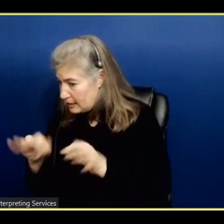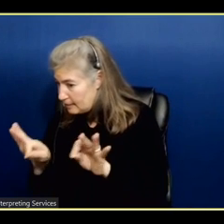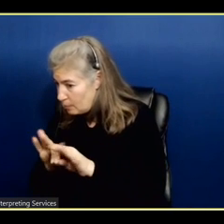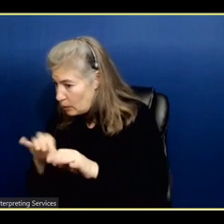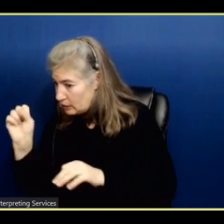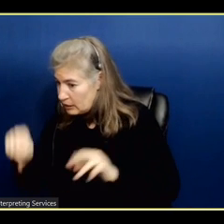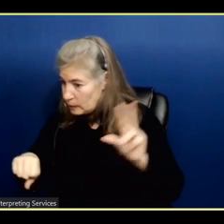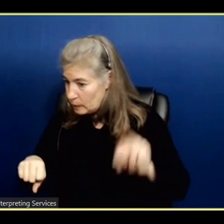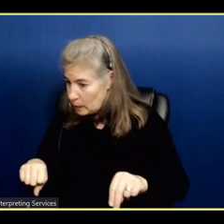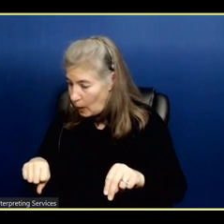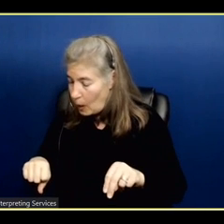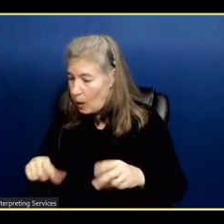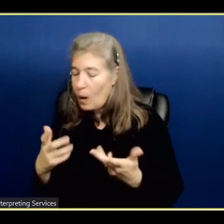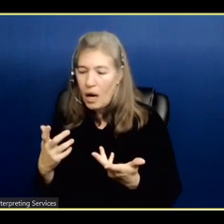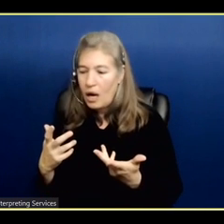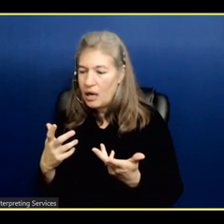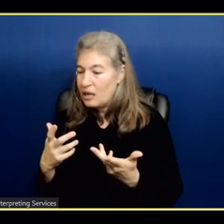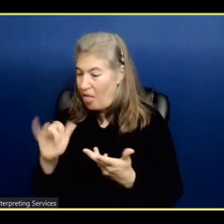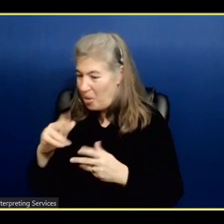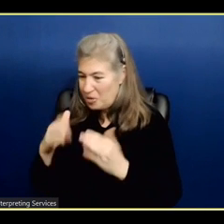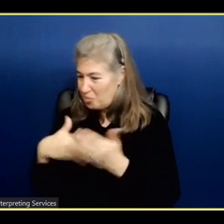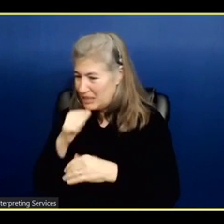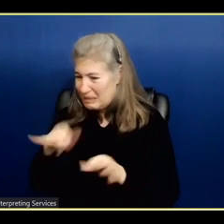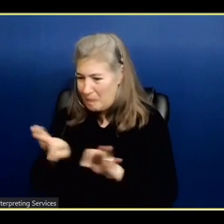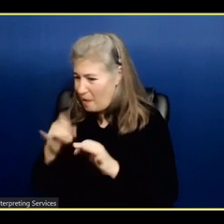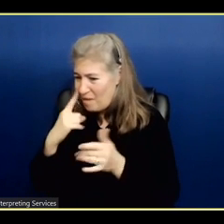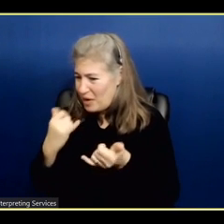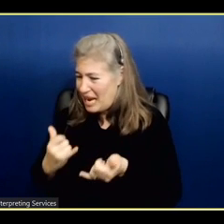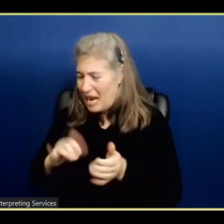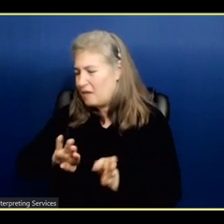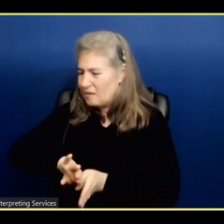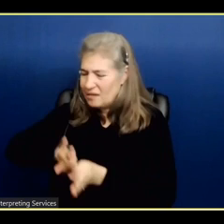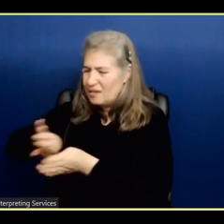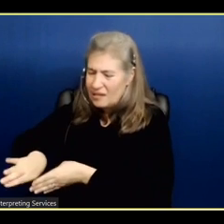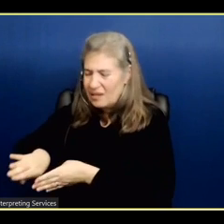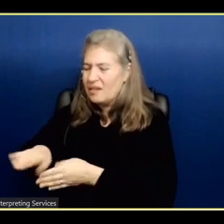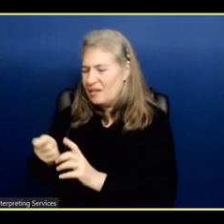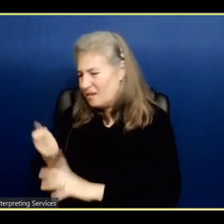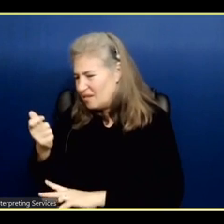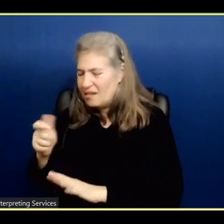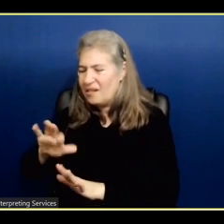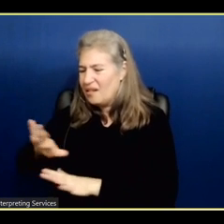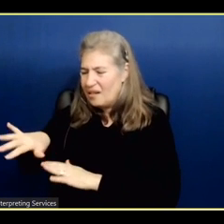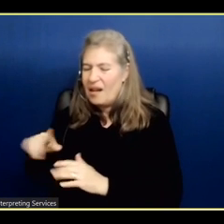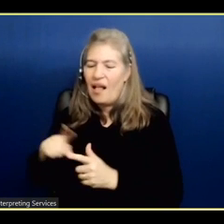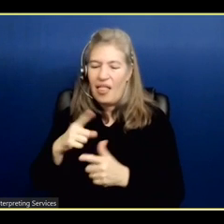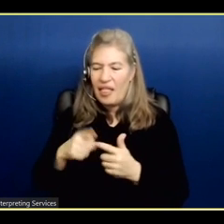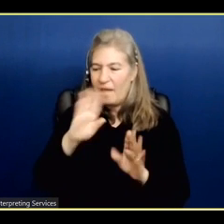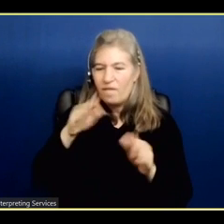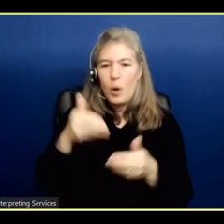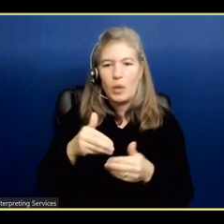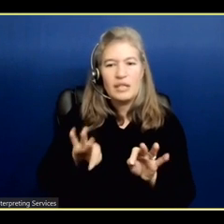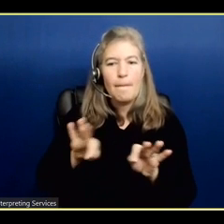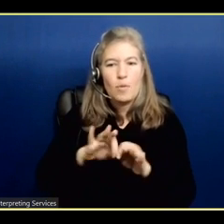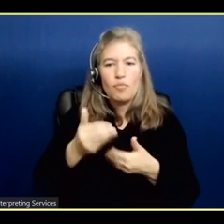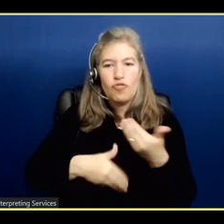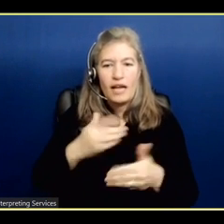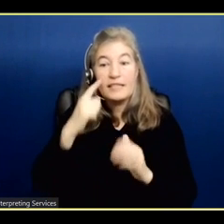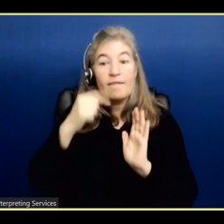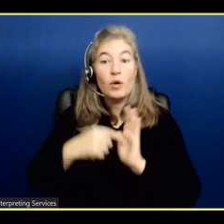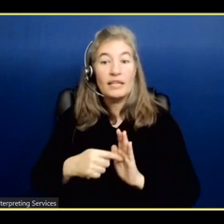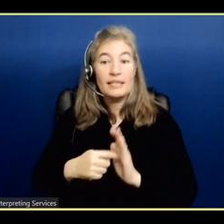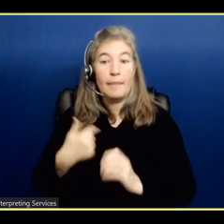thinking about how we do not just go back to normal. If you had me on video, you would see normal in air